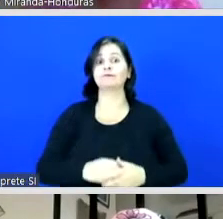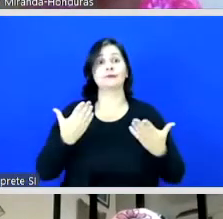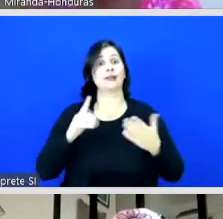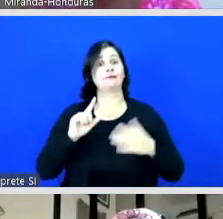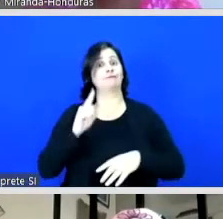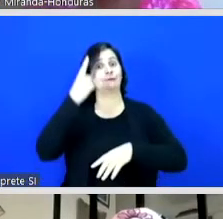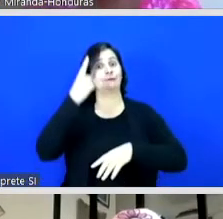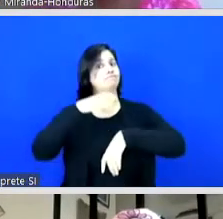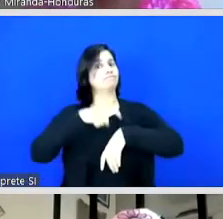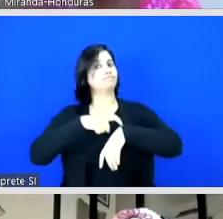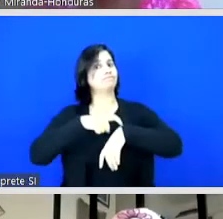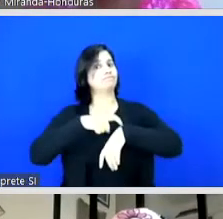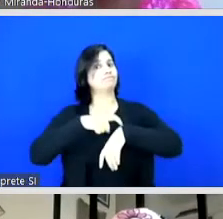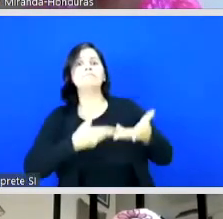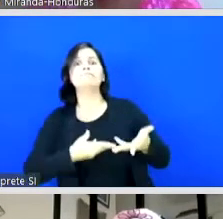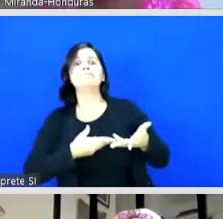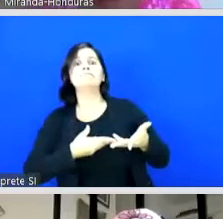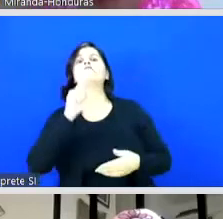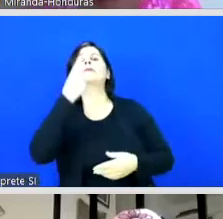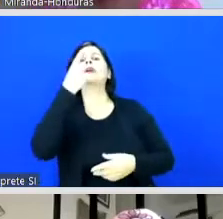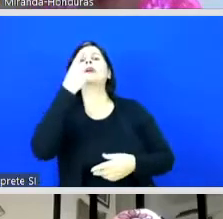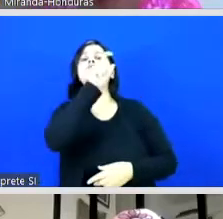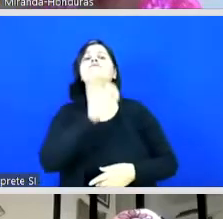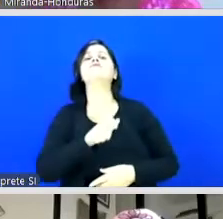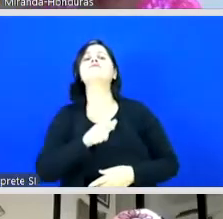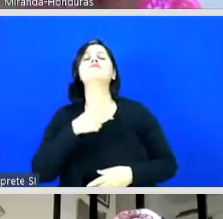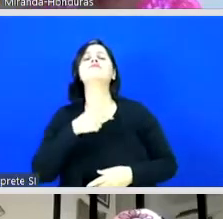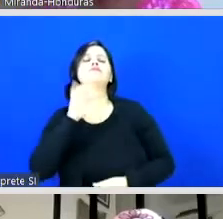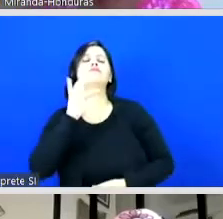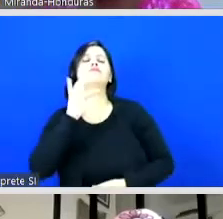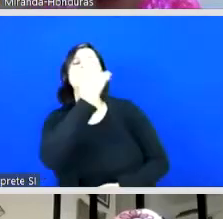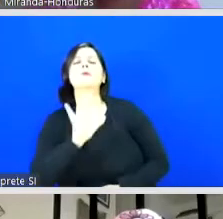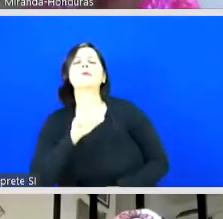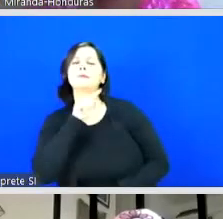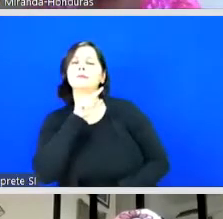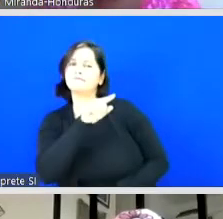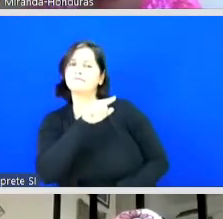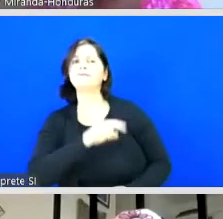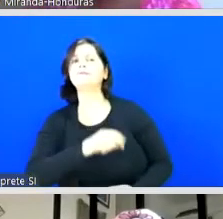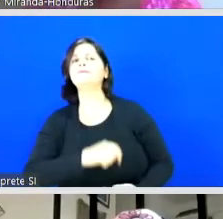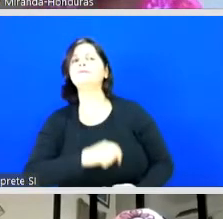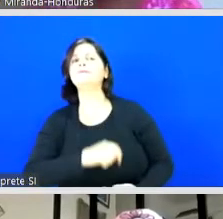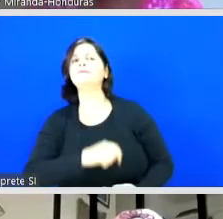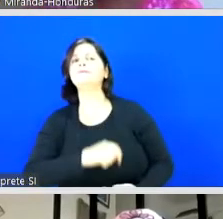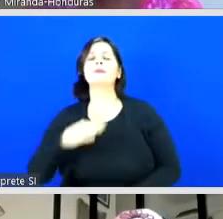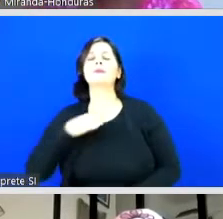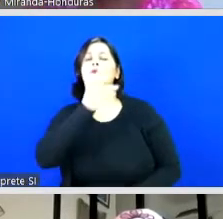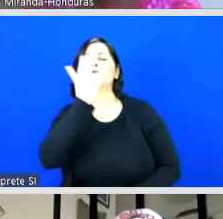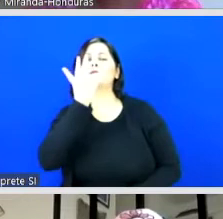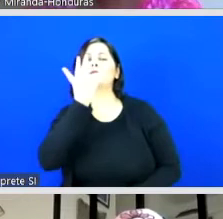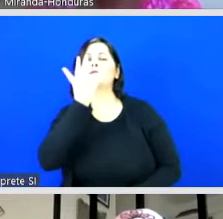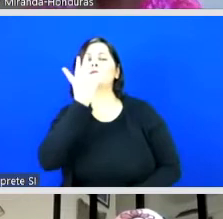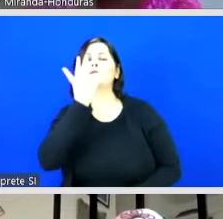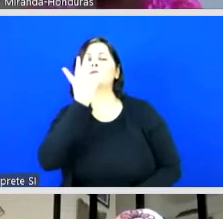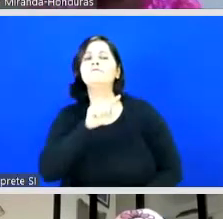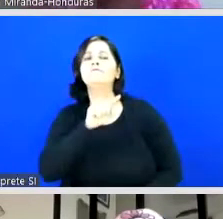Hindu Omaru Ibrahim. Madame Ibrahim, you come from Chad at the heart of the Sahel, probably one of the places